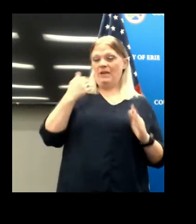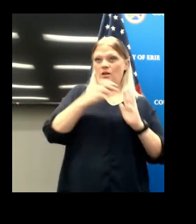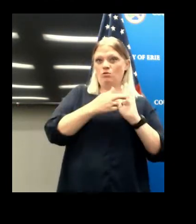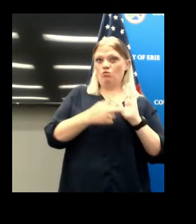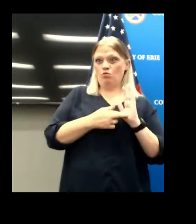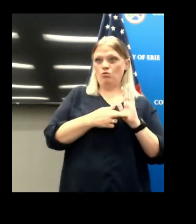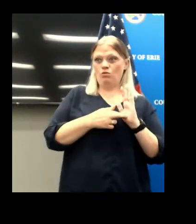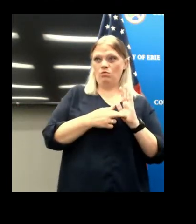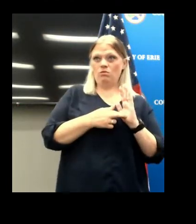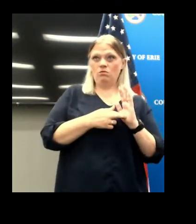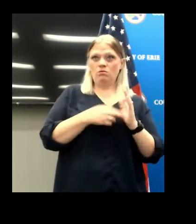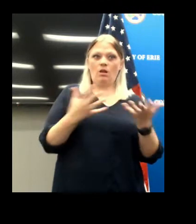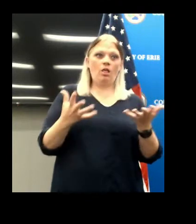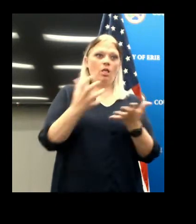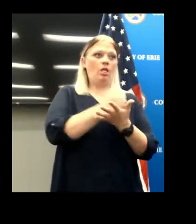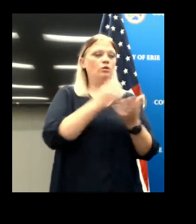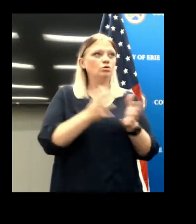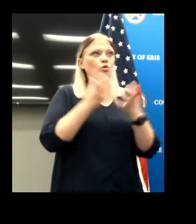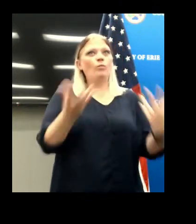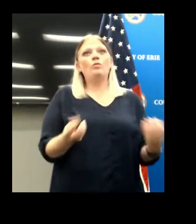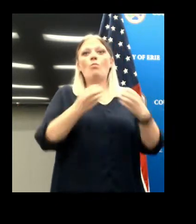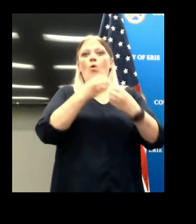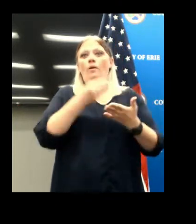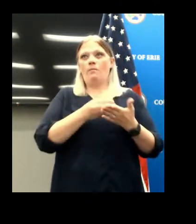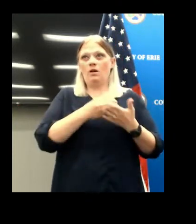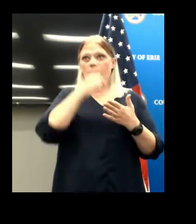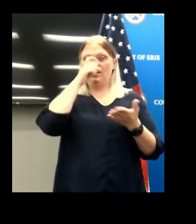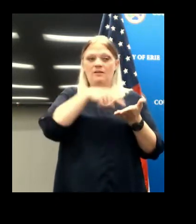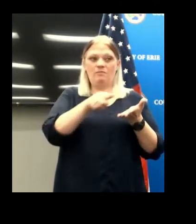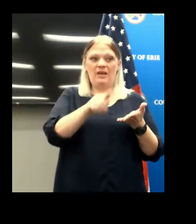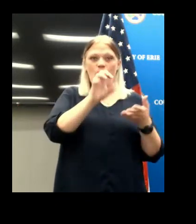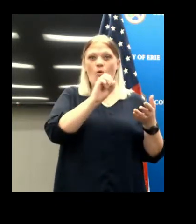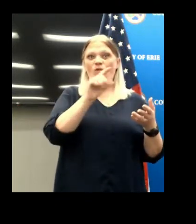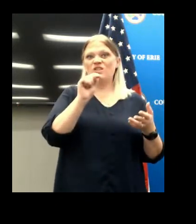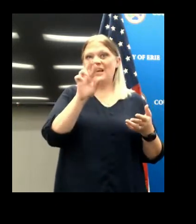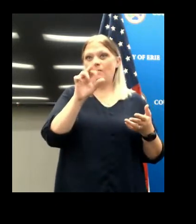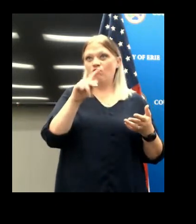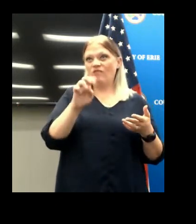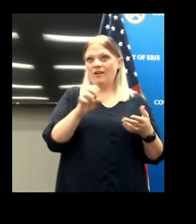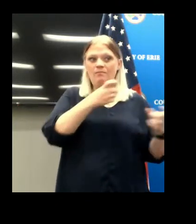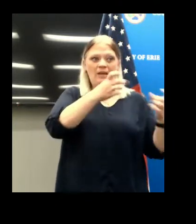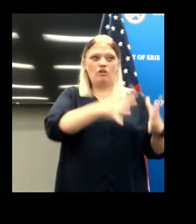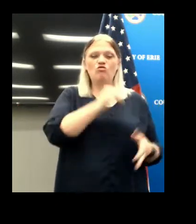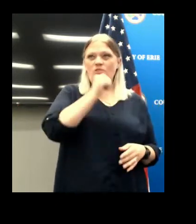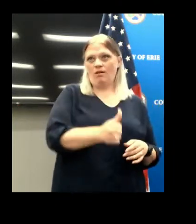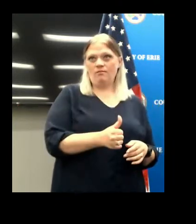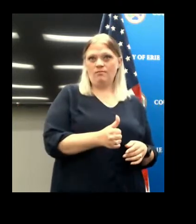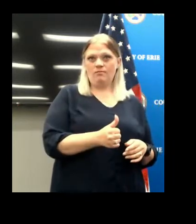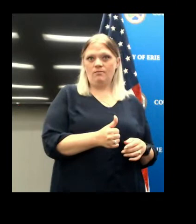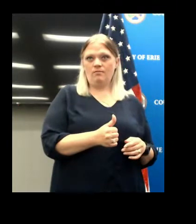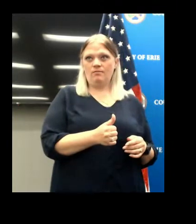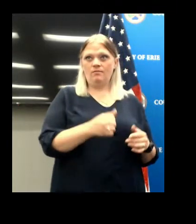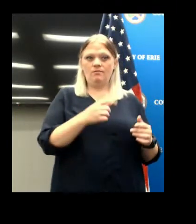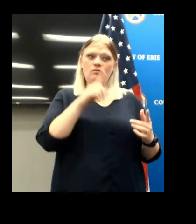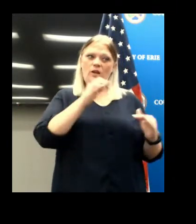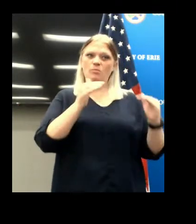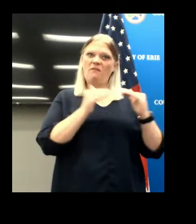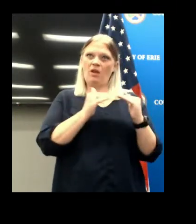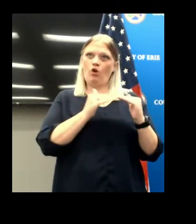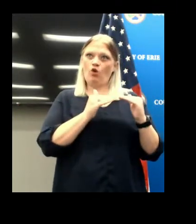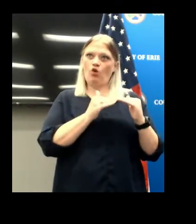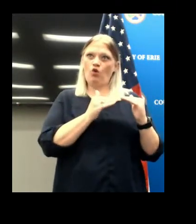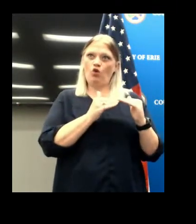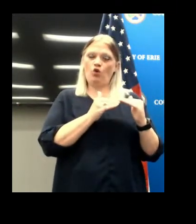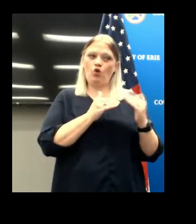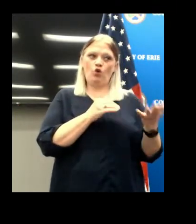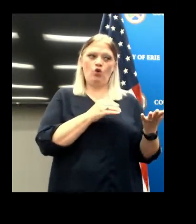were making so much more money because they were getting paid overtime at the overtime rate, and the managers were not. So it was a matter of fairness